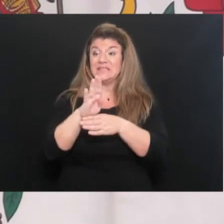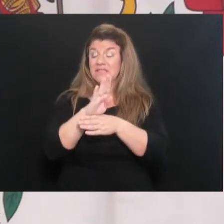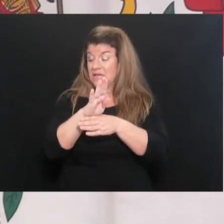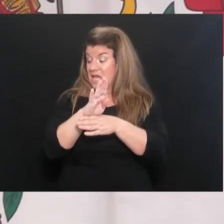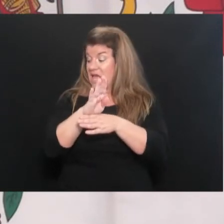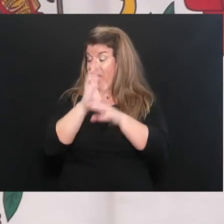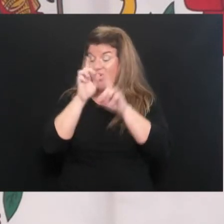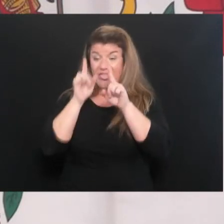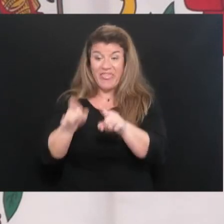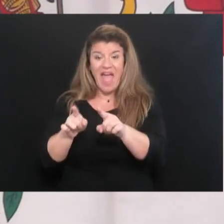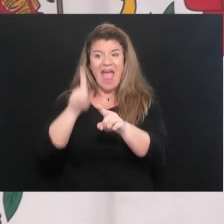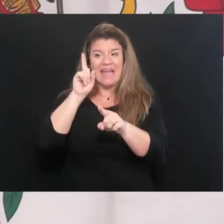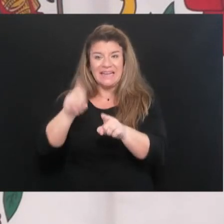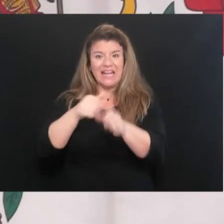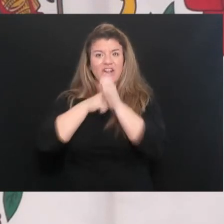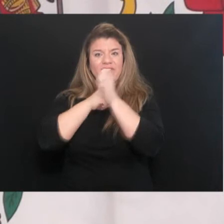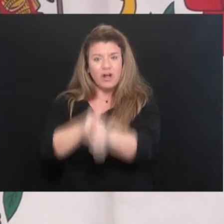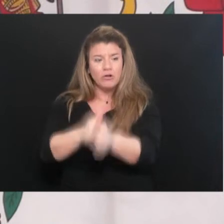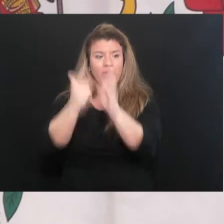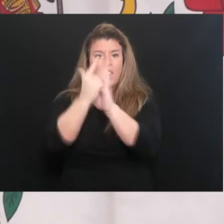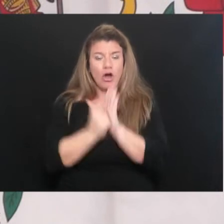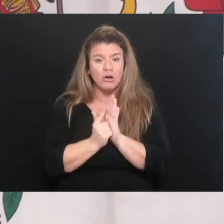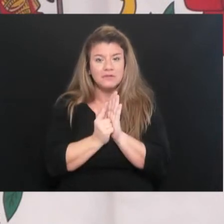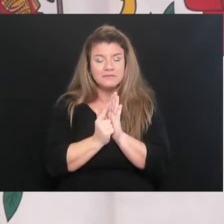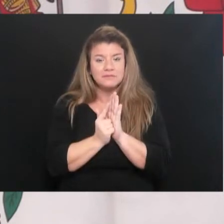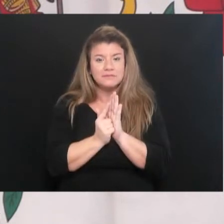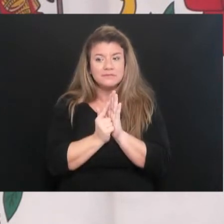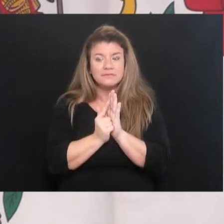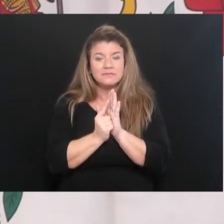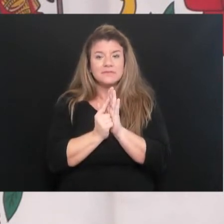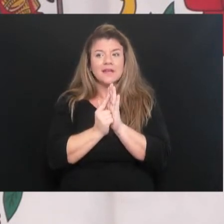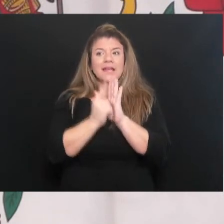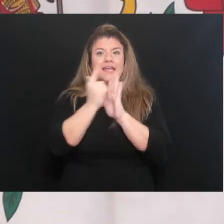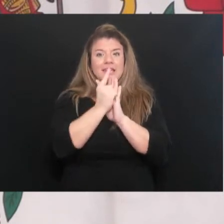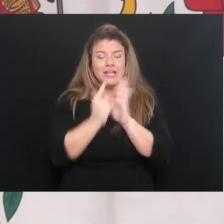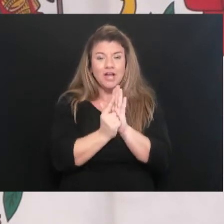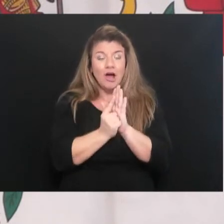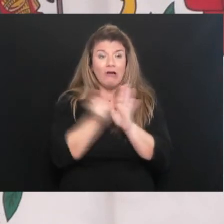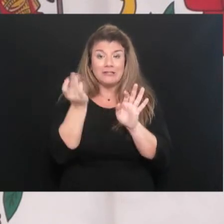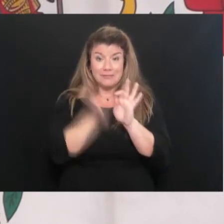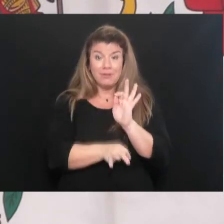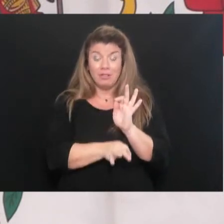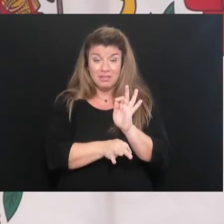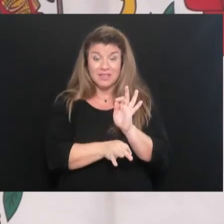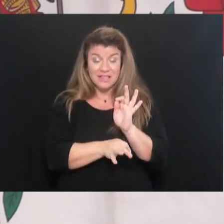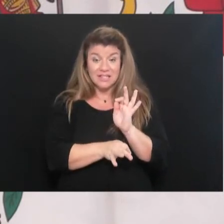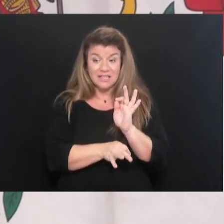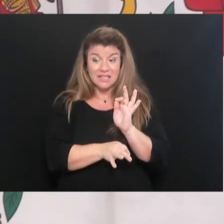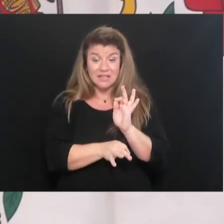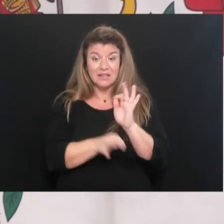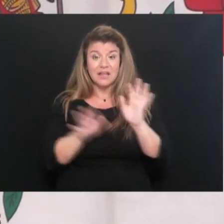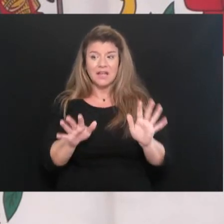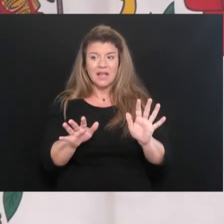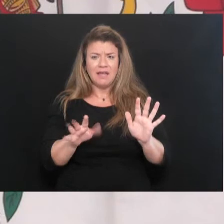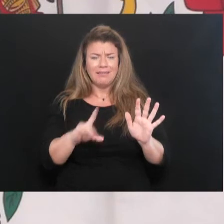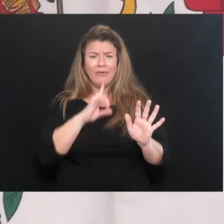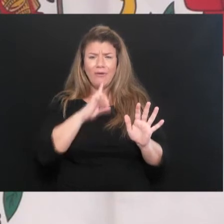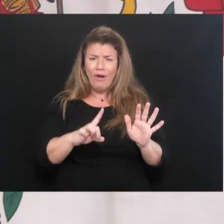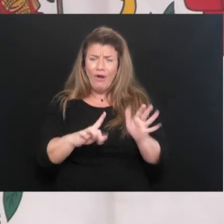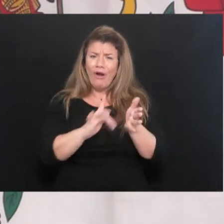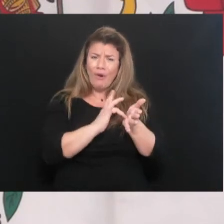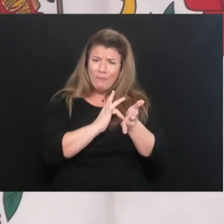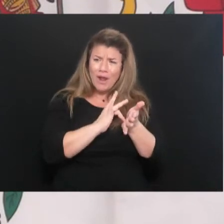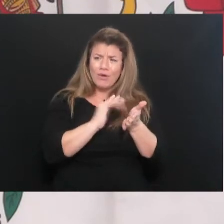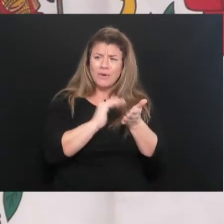need to comply with the law. And the law of the land is really simple. There are medical